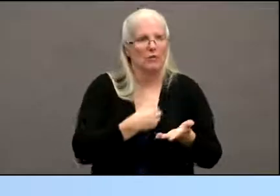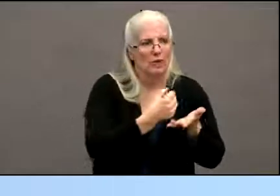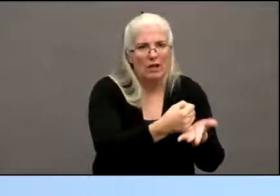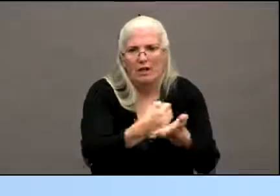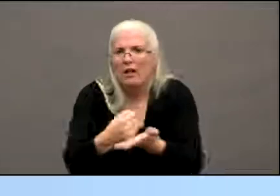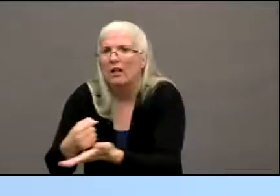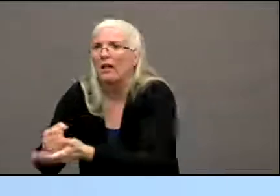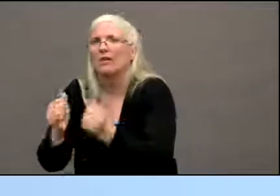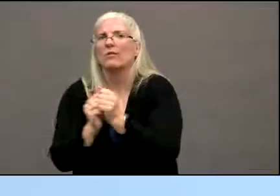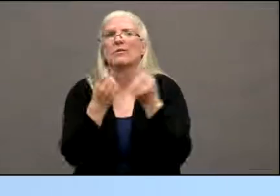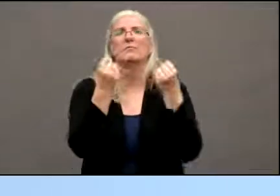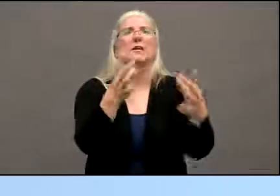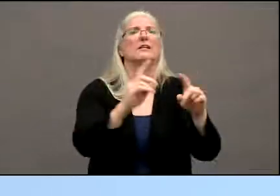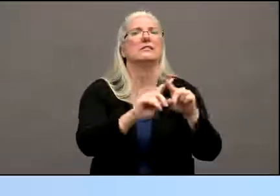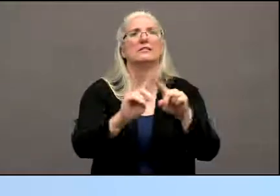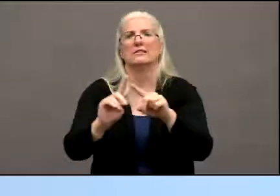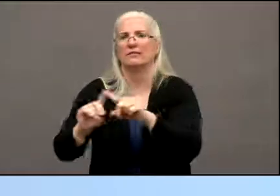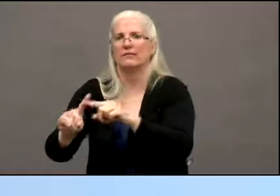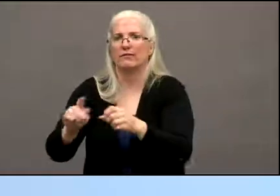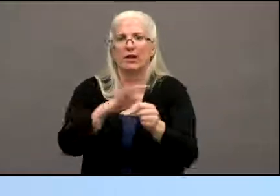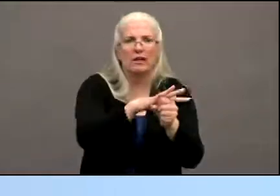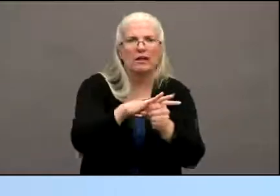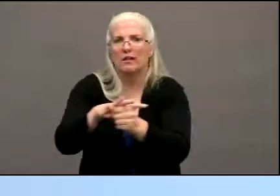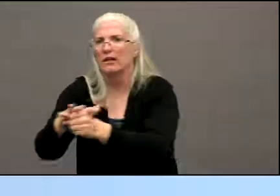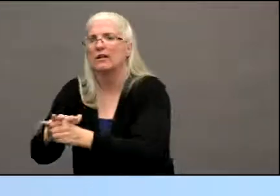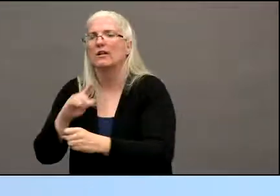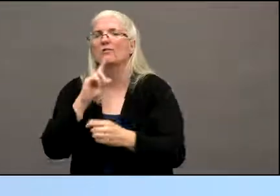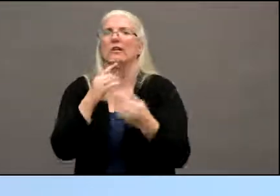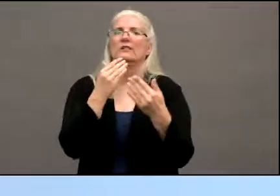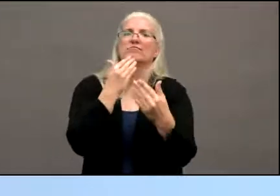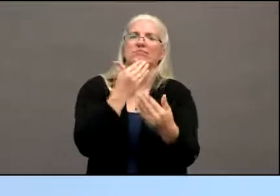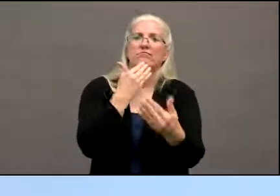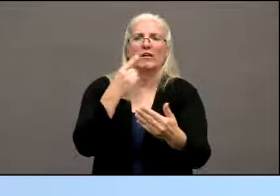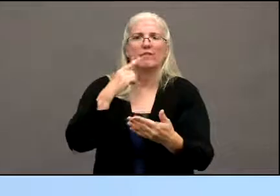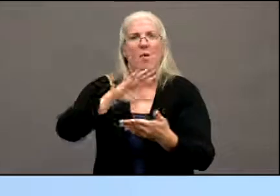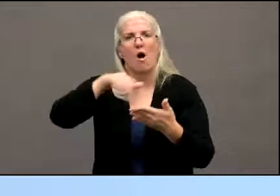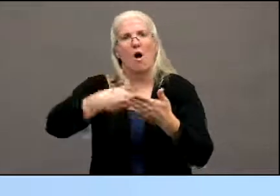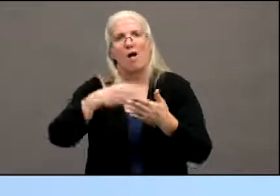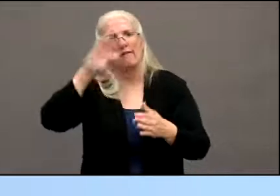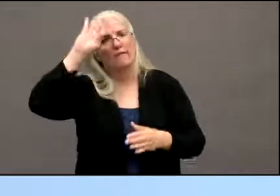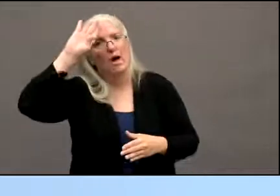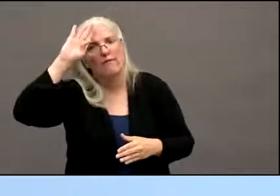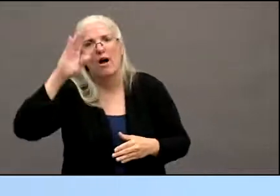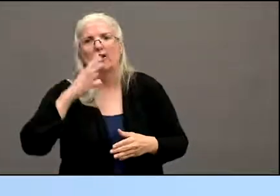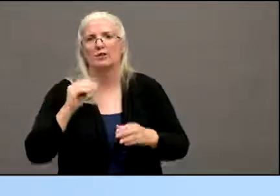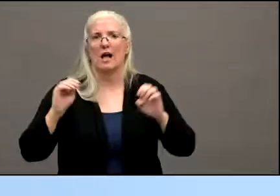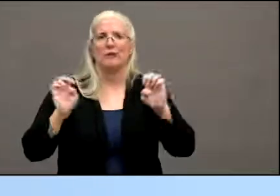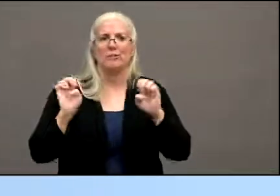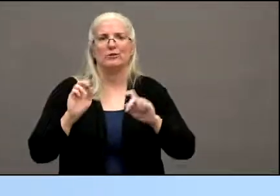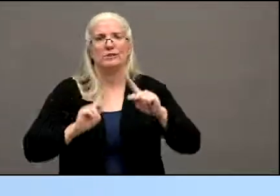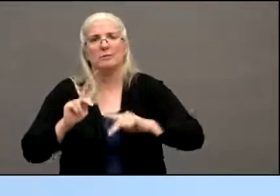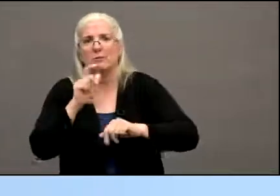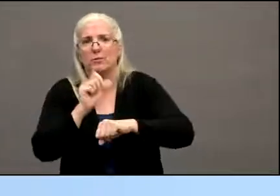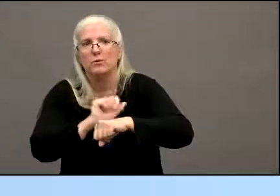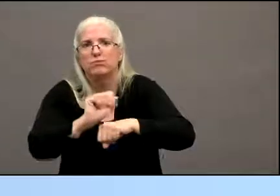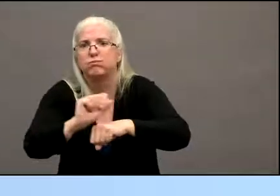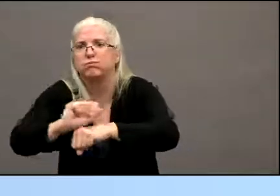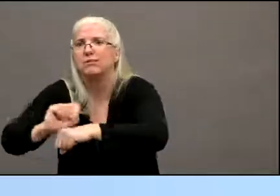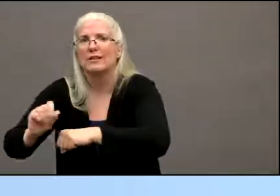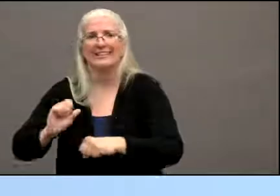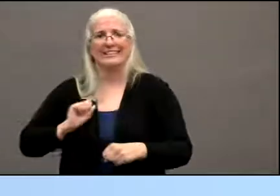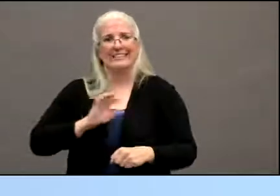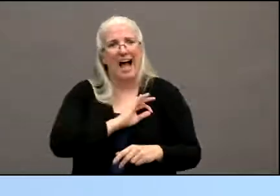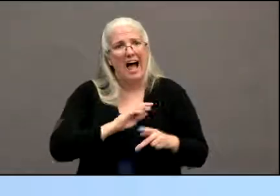to all of our firefighters, our first line responders, and to the staff of the county's Office of Emergency Management. I hope be